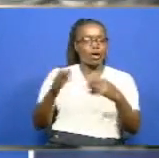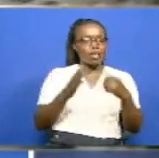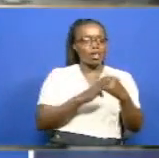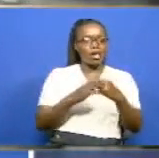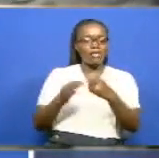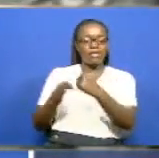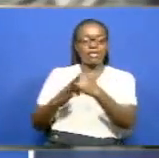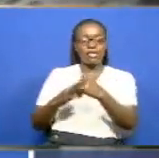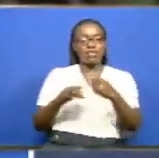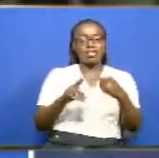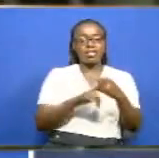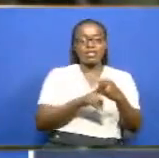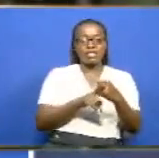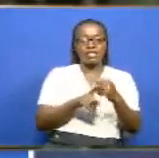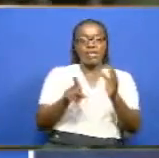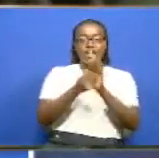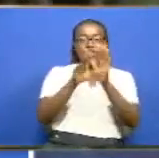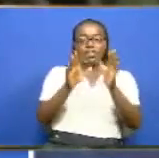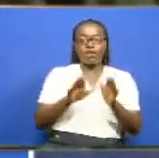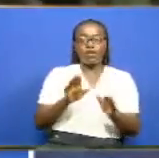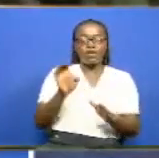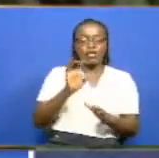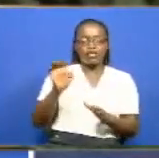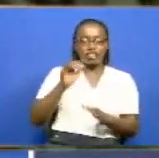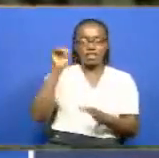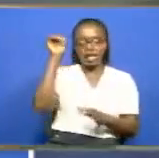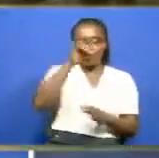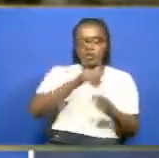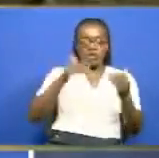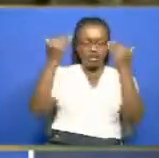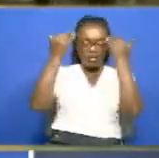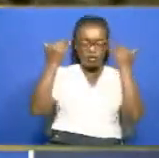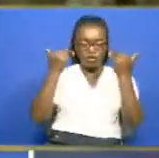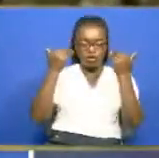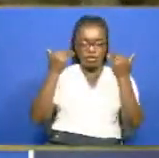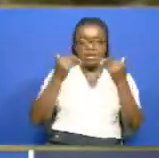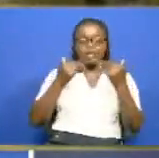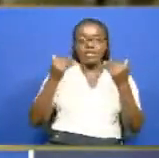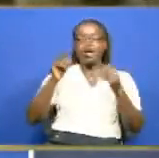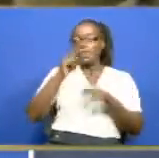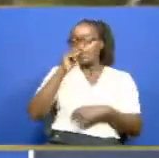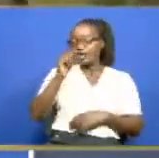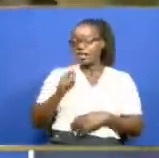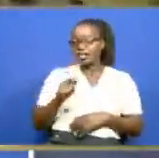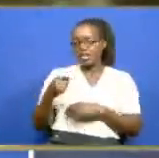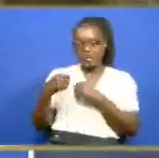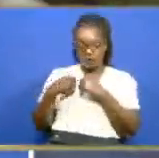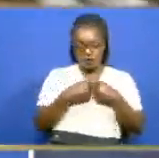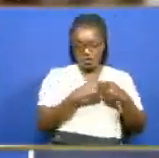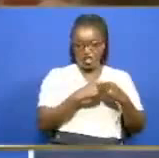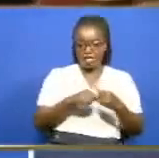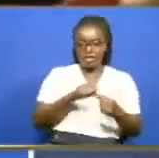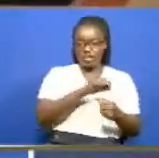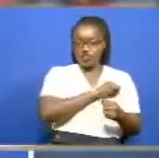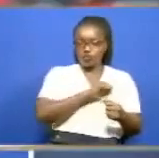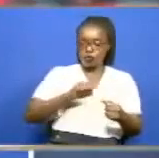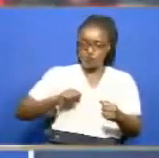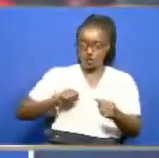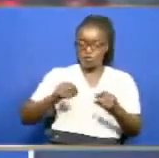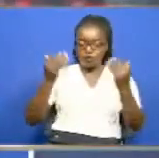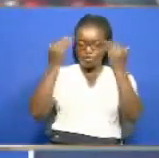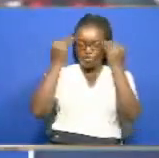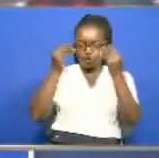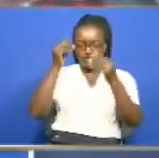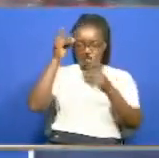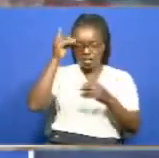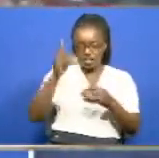Male Mabirizi went to the East African Court, based in neighboring Tanzania, to challenge the Supreme Court's verdict.